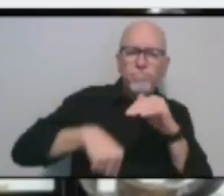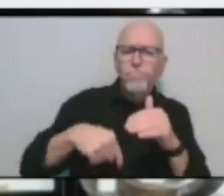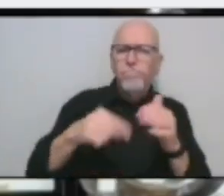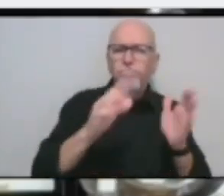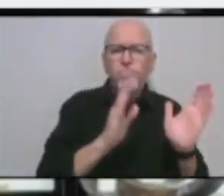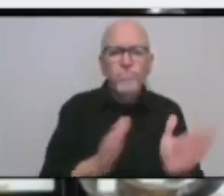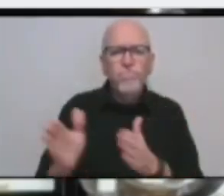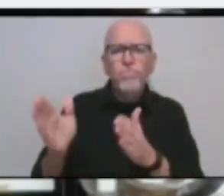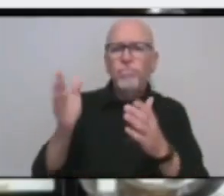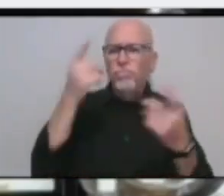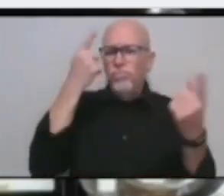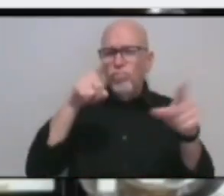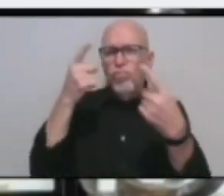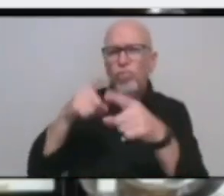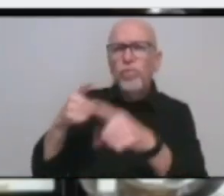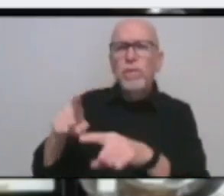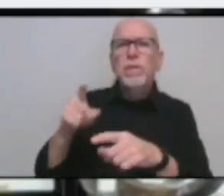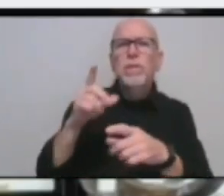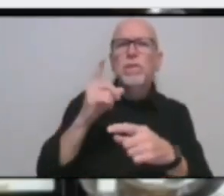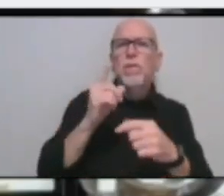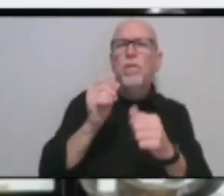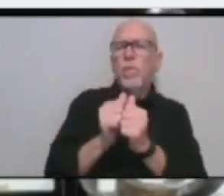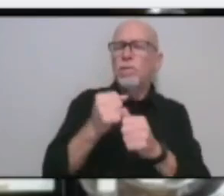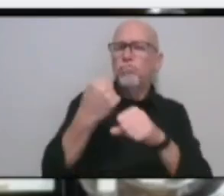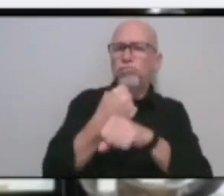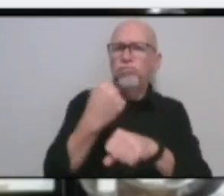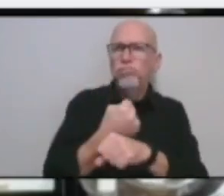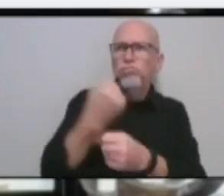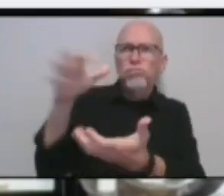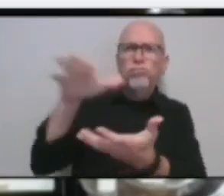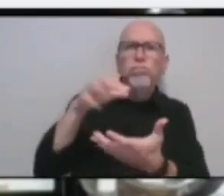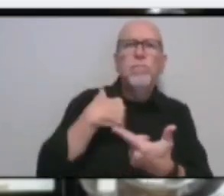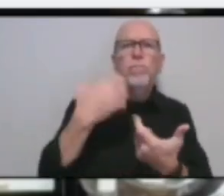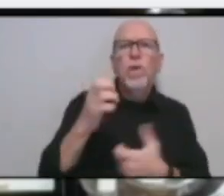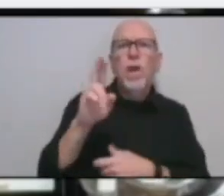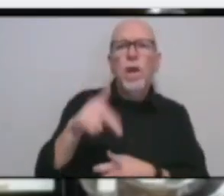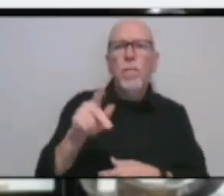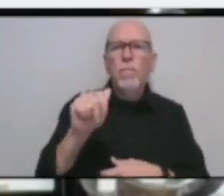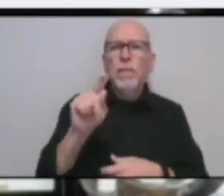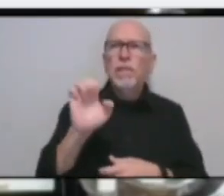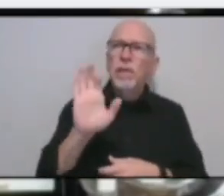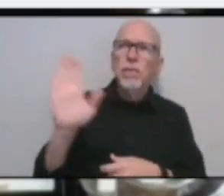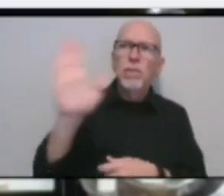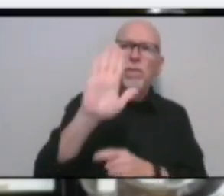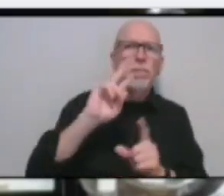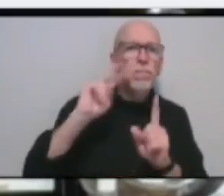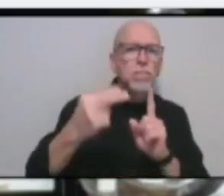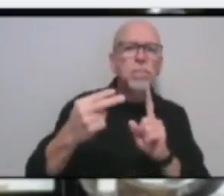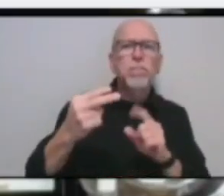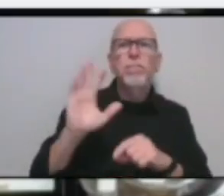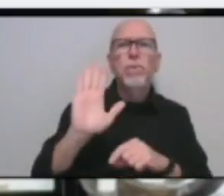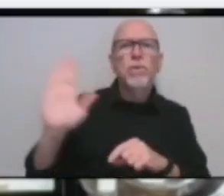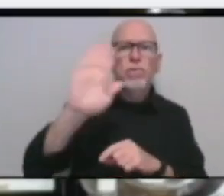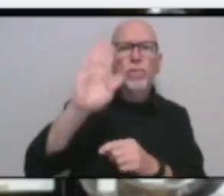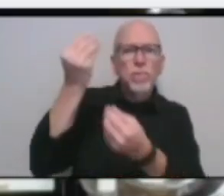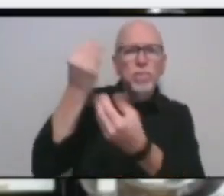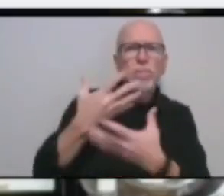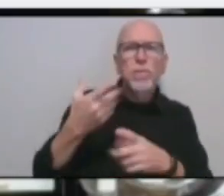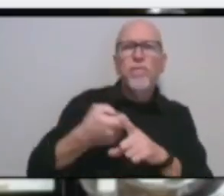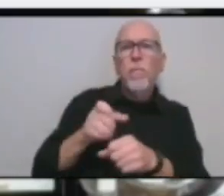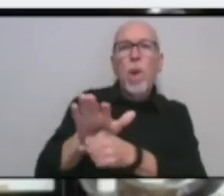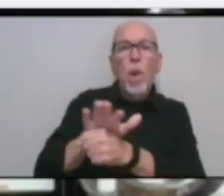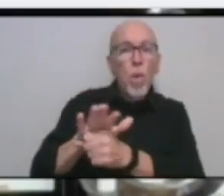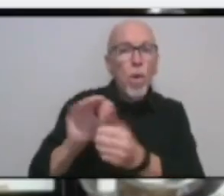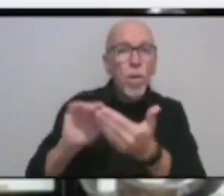set of data and get those updated perspectives and input from local